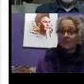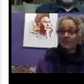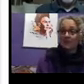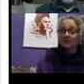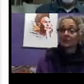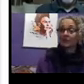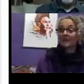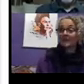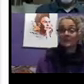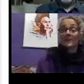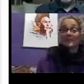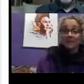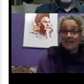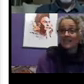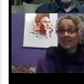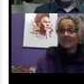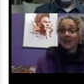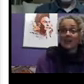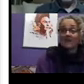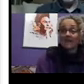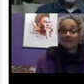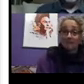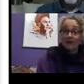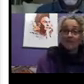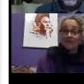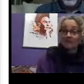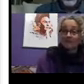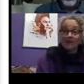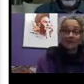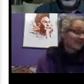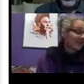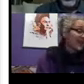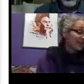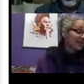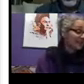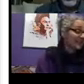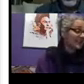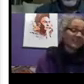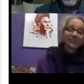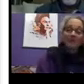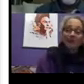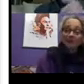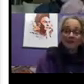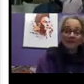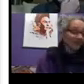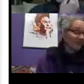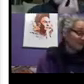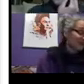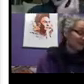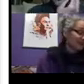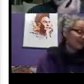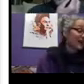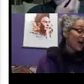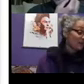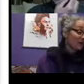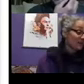-assist tricycle, you're looking at the price of a second-hand car around £5,000. And that's in the condition where we already know there's